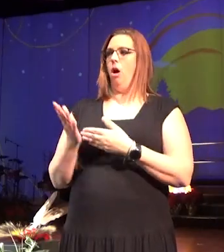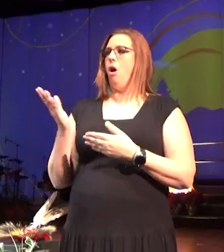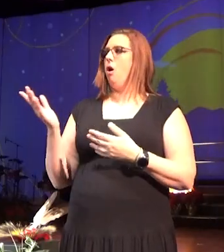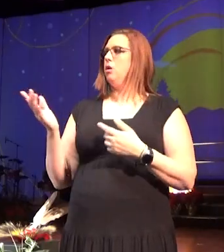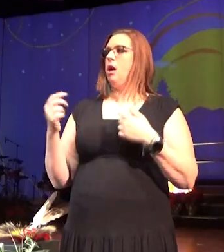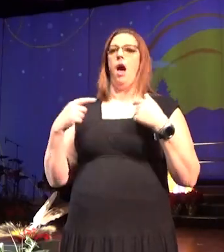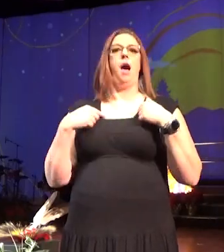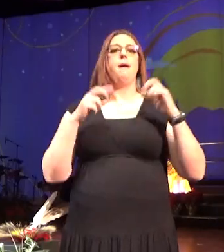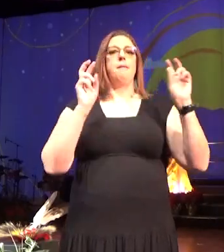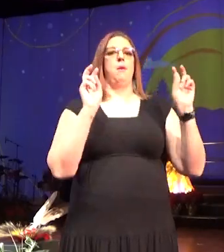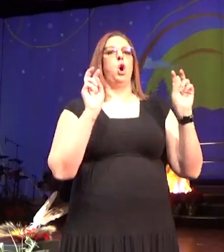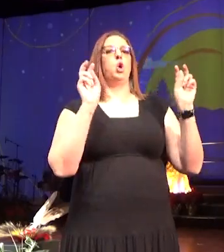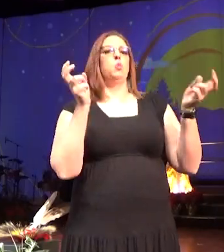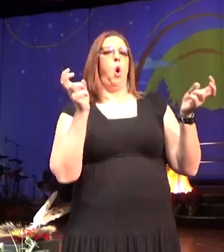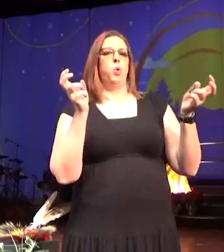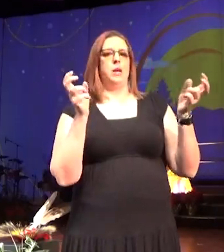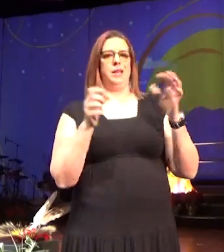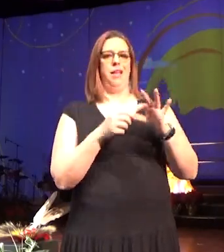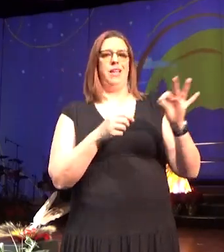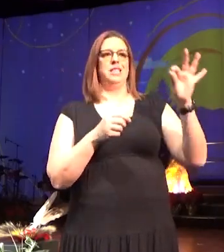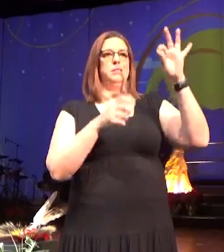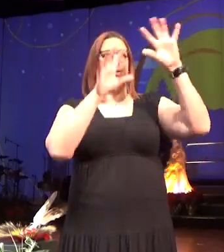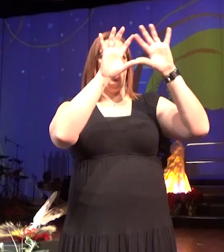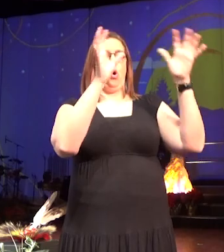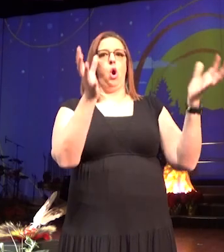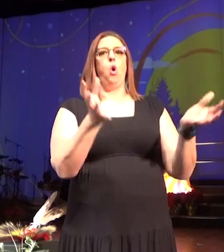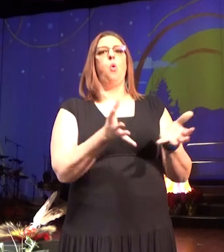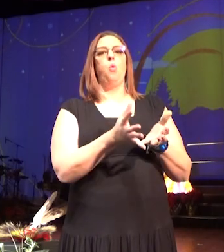I'm quoting the spirit world that has come.